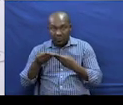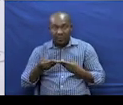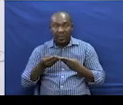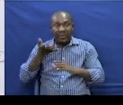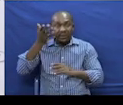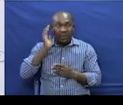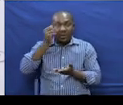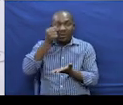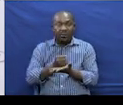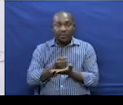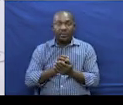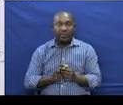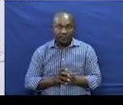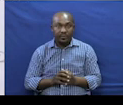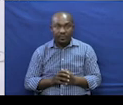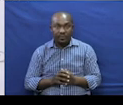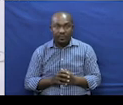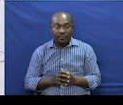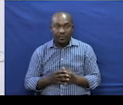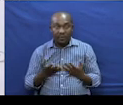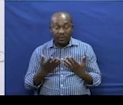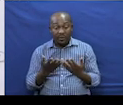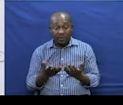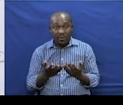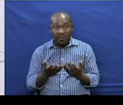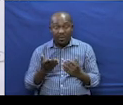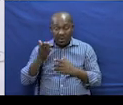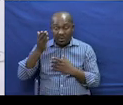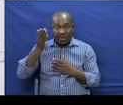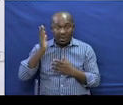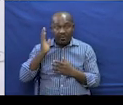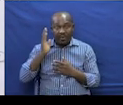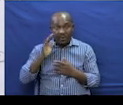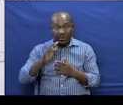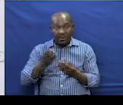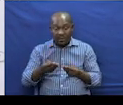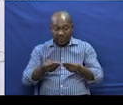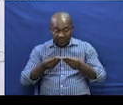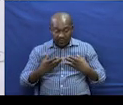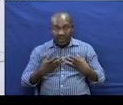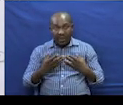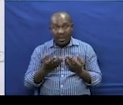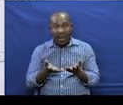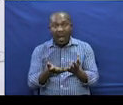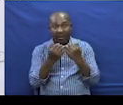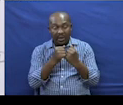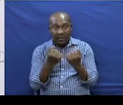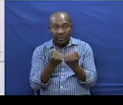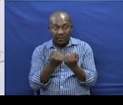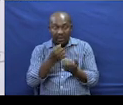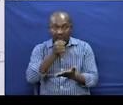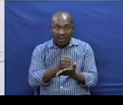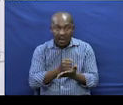as a governing system whereby the ability or the power to make a decision of what should be practiced or what should not